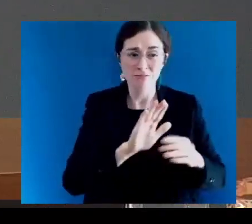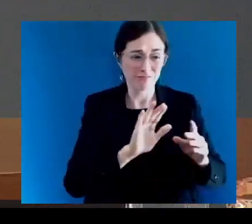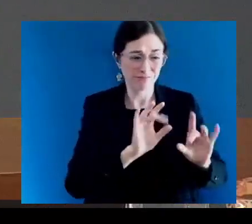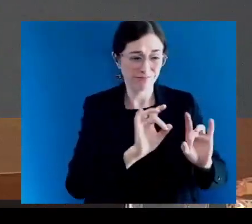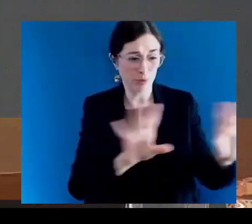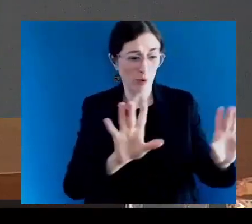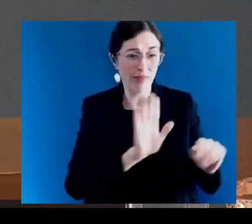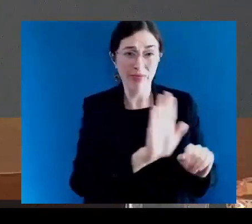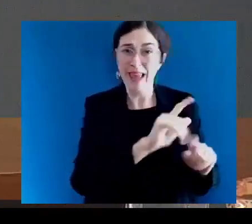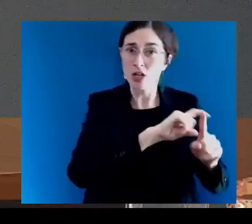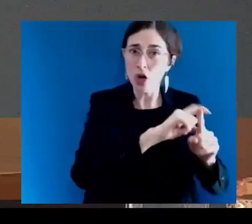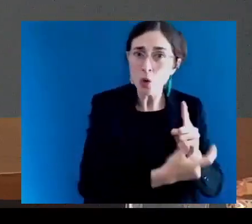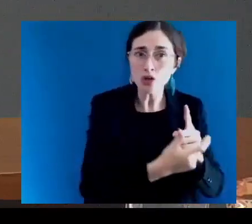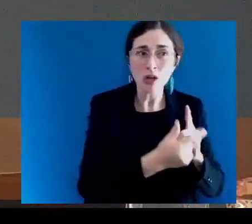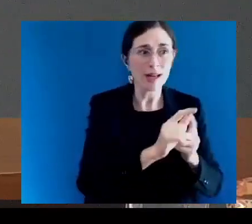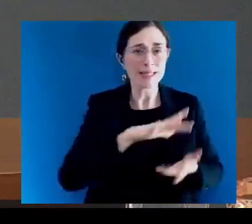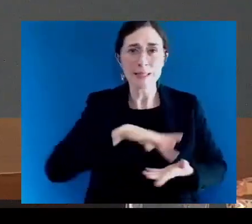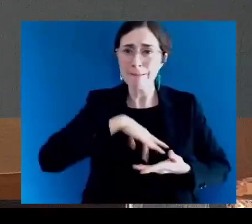practicing culture.